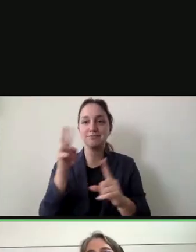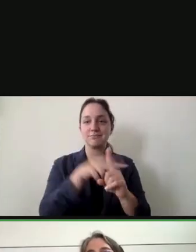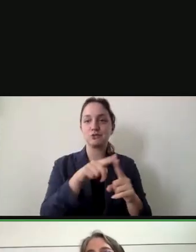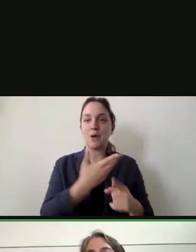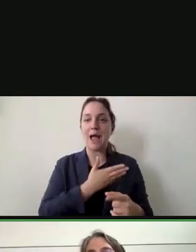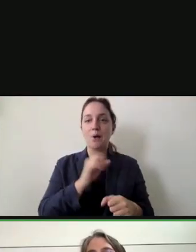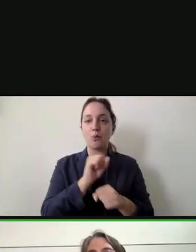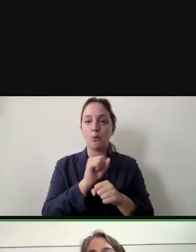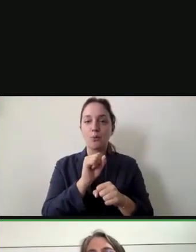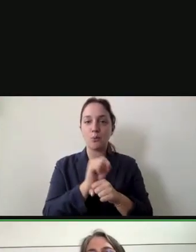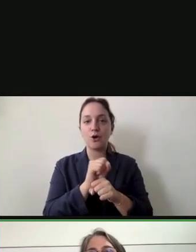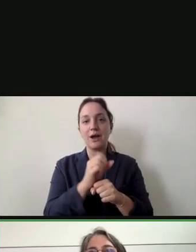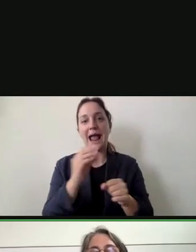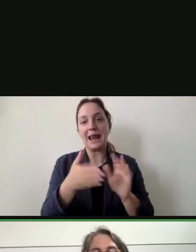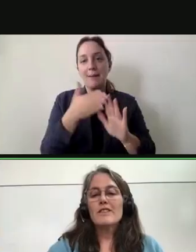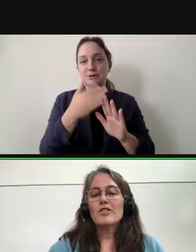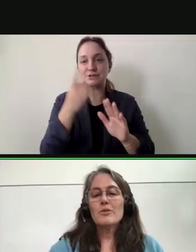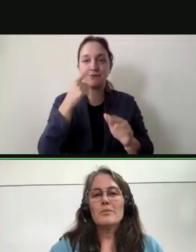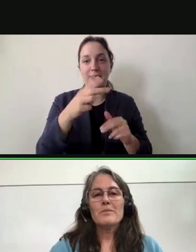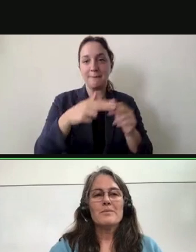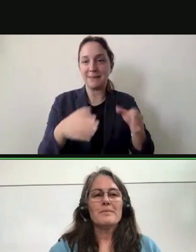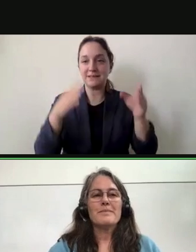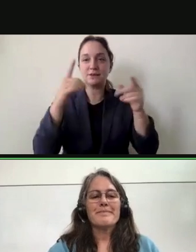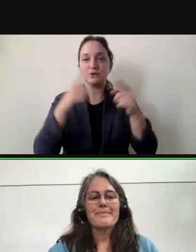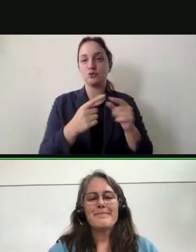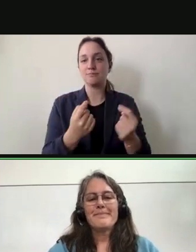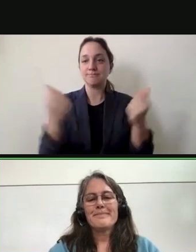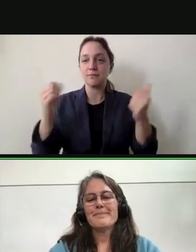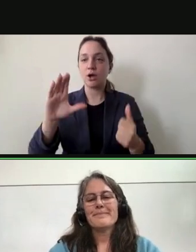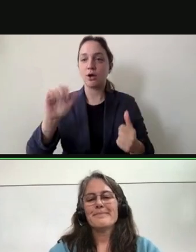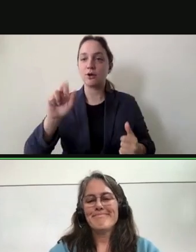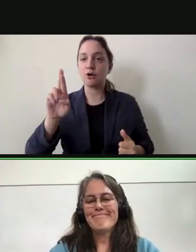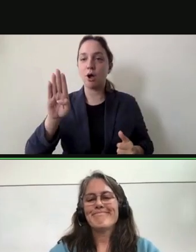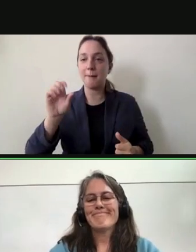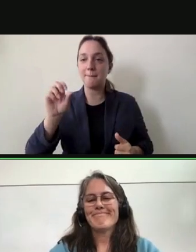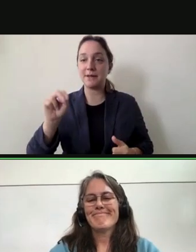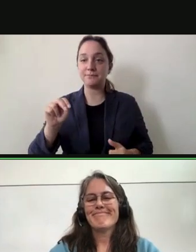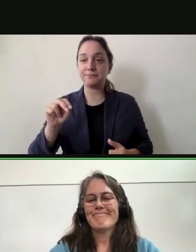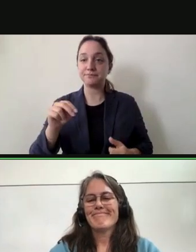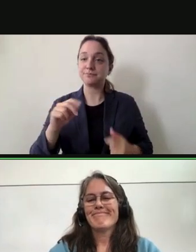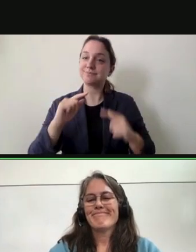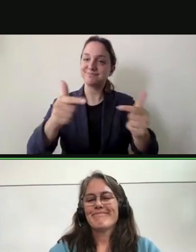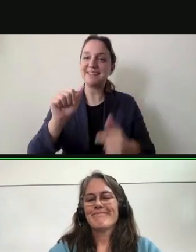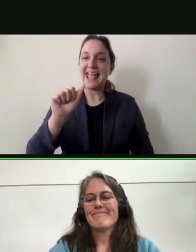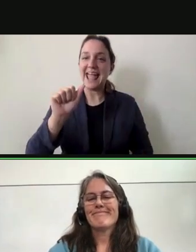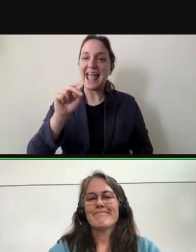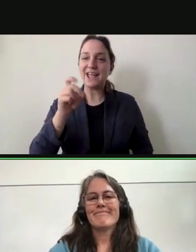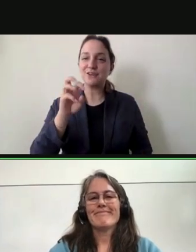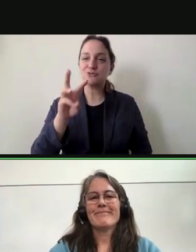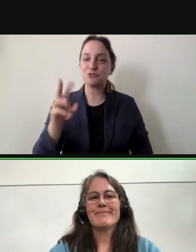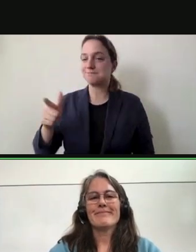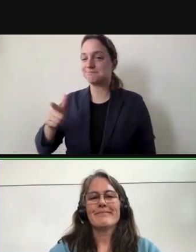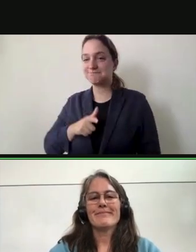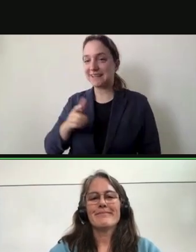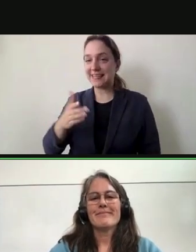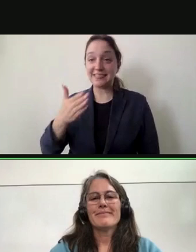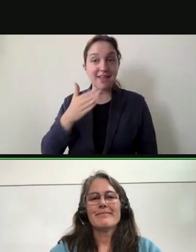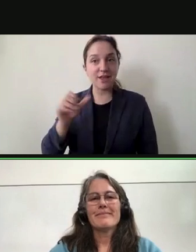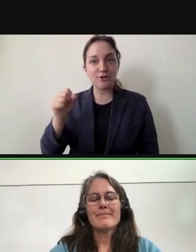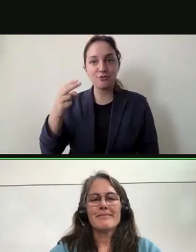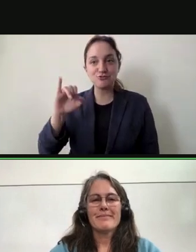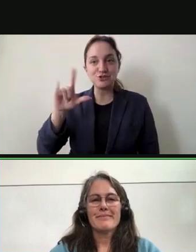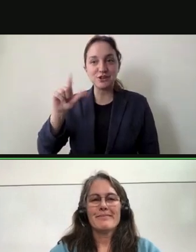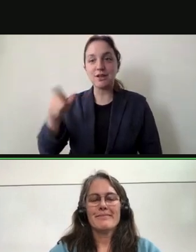own operations. So Andrew, back to you. Thank you, Sheila. And that you really captured there, Sheila, the